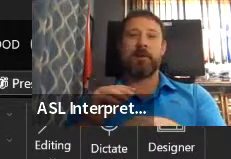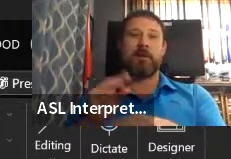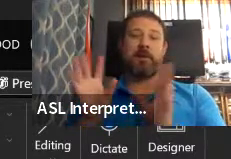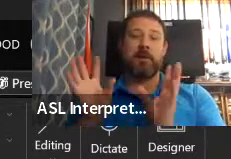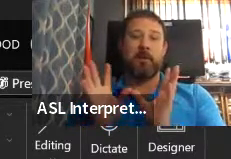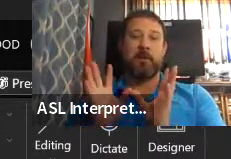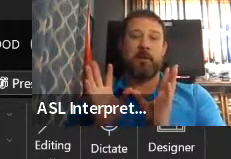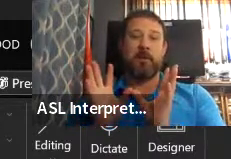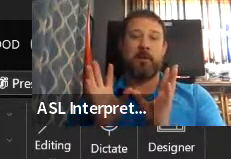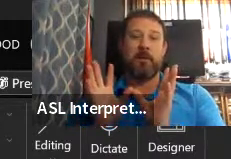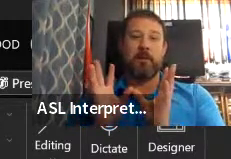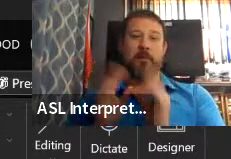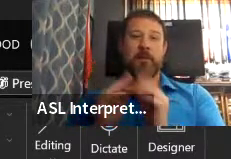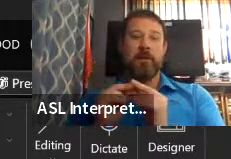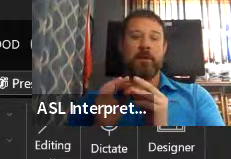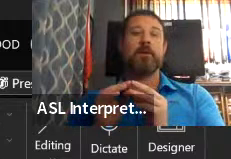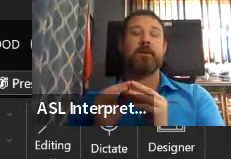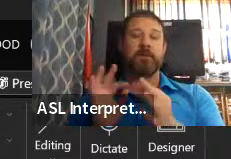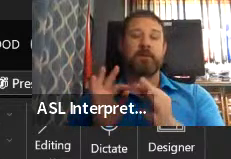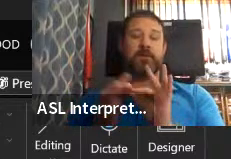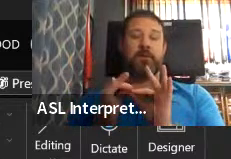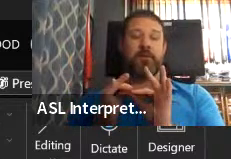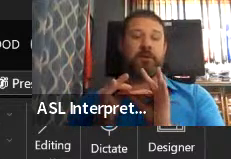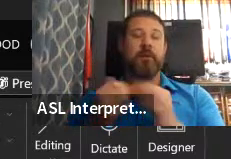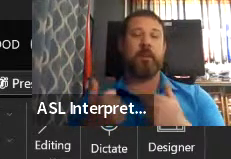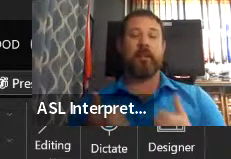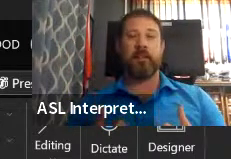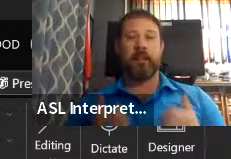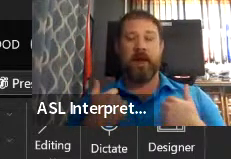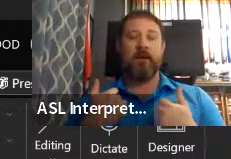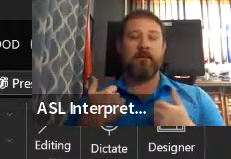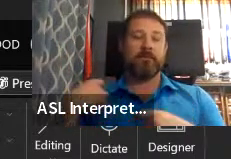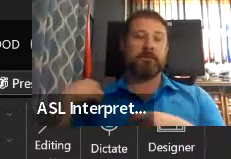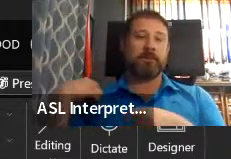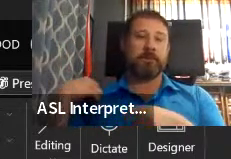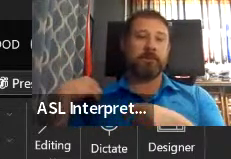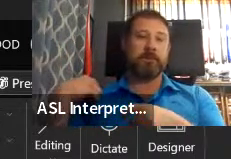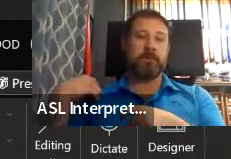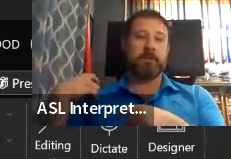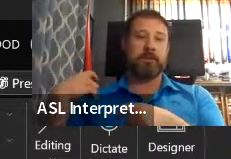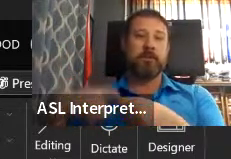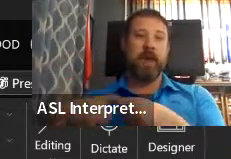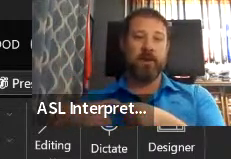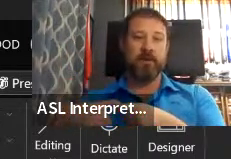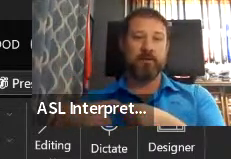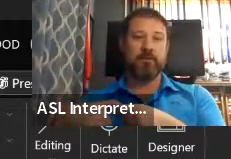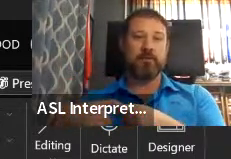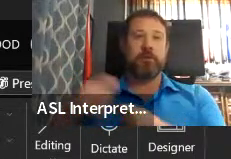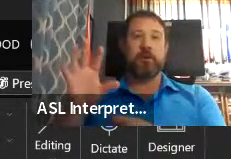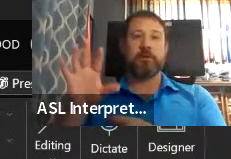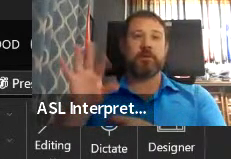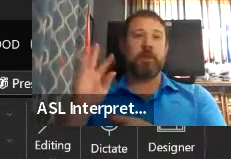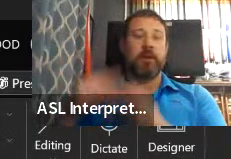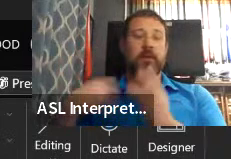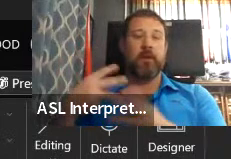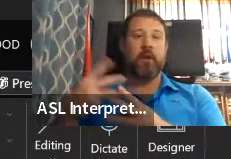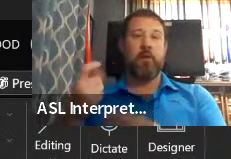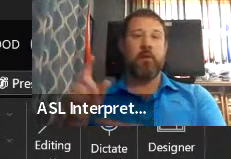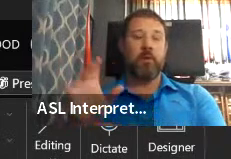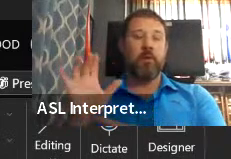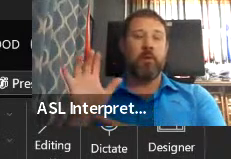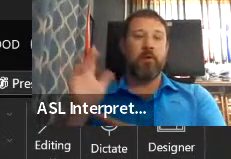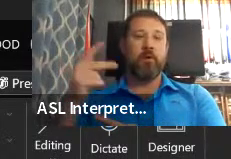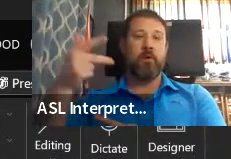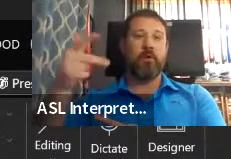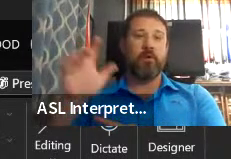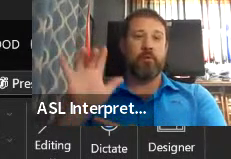is interpreted live in Spanish, and you can select the globe or the dots on your screen